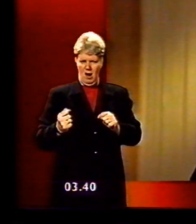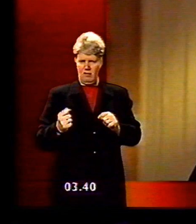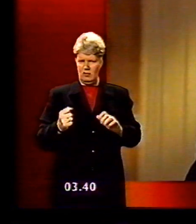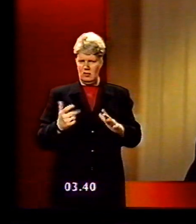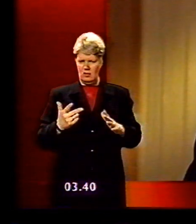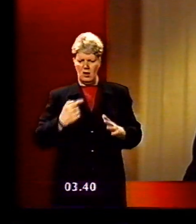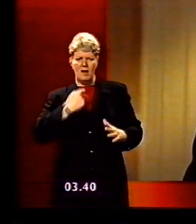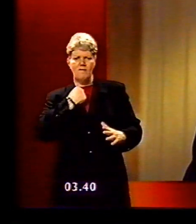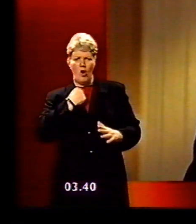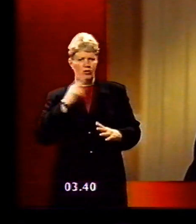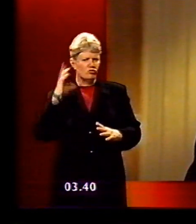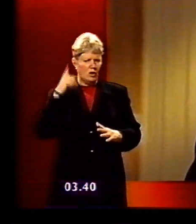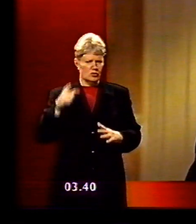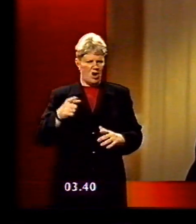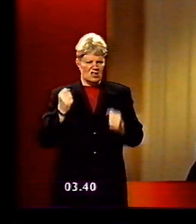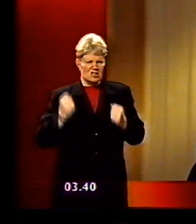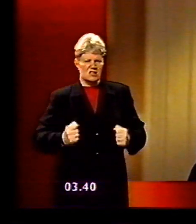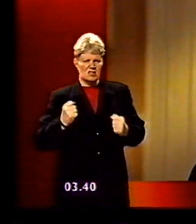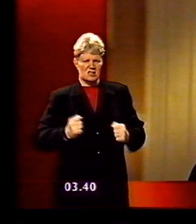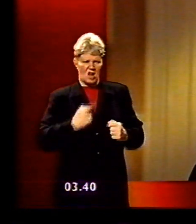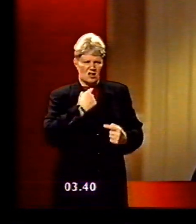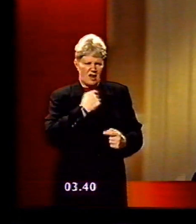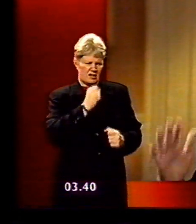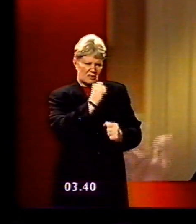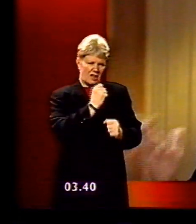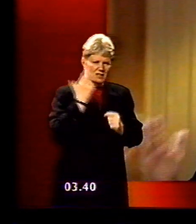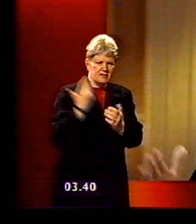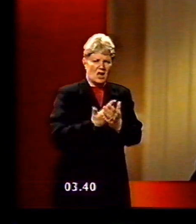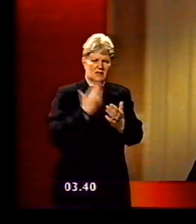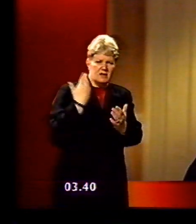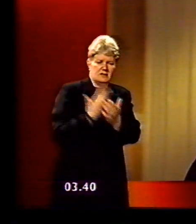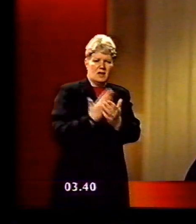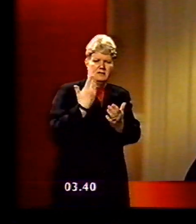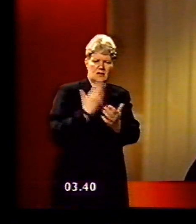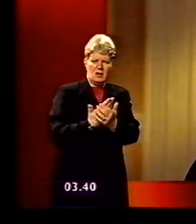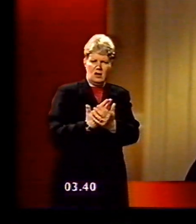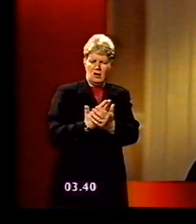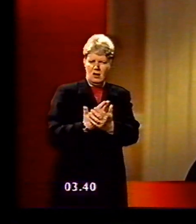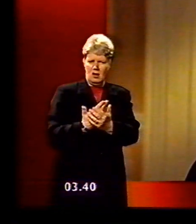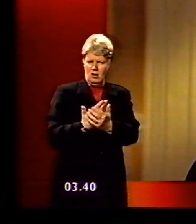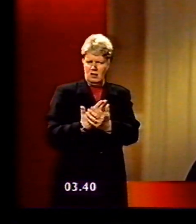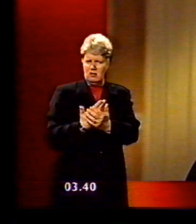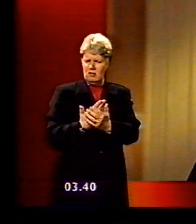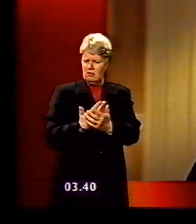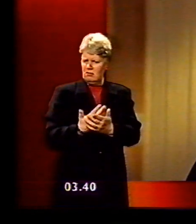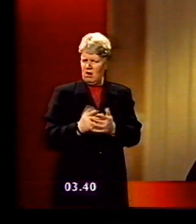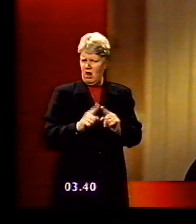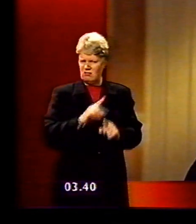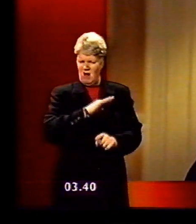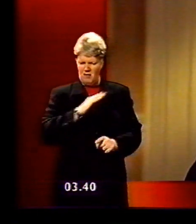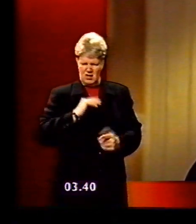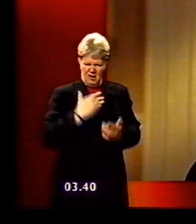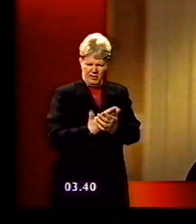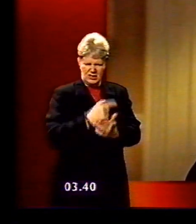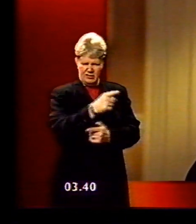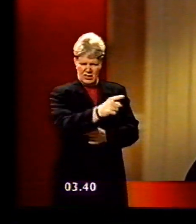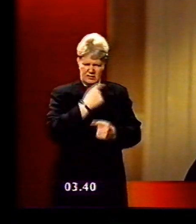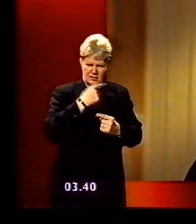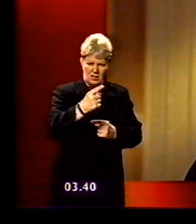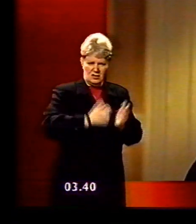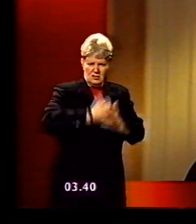incitement in the radio announcements. It was a very sharp sort of military kind of radio